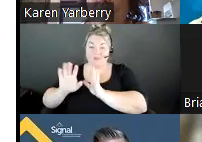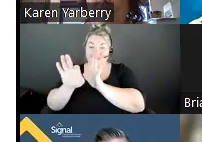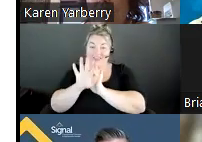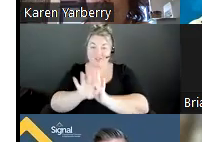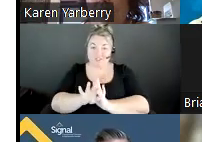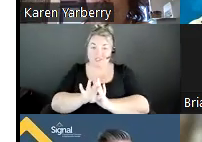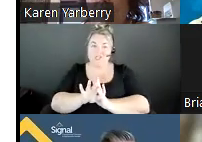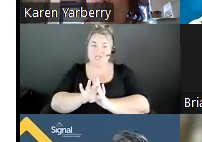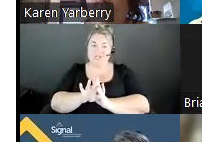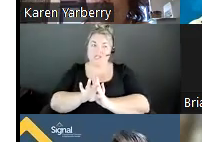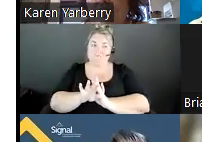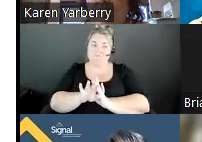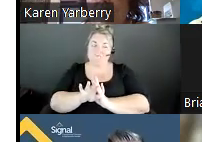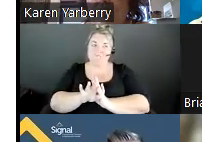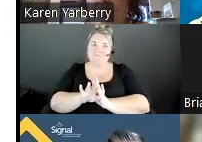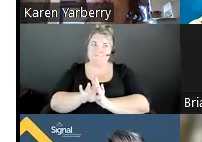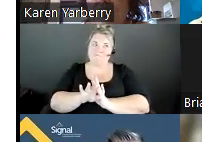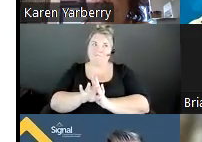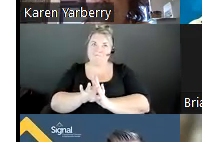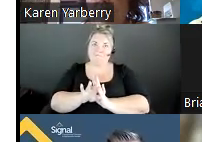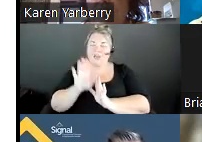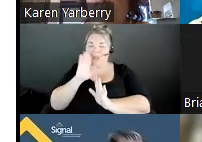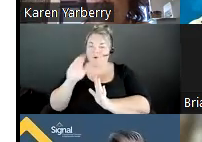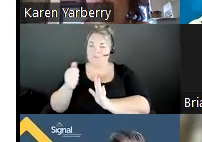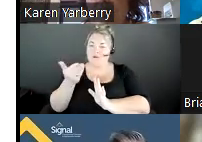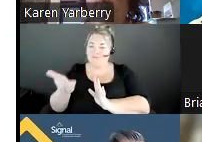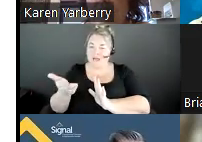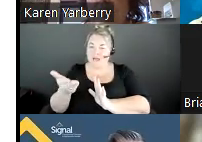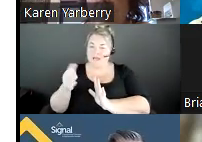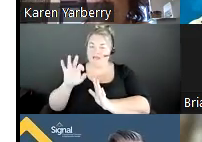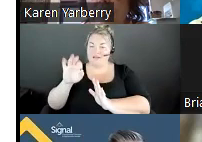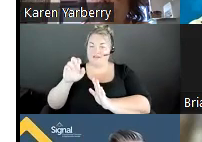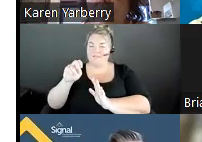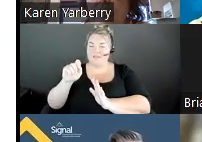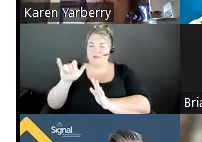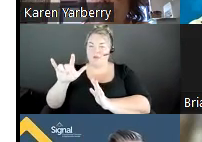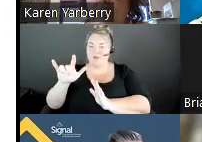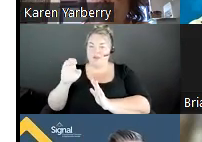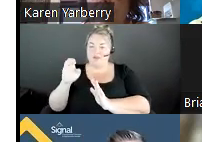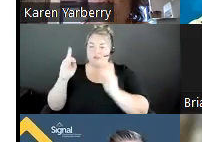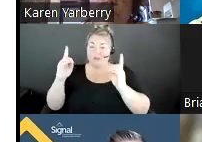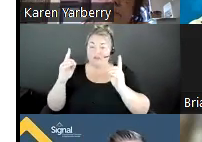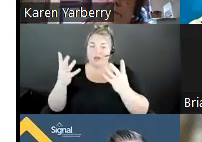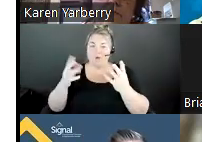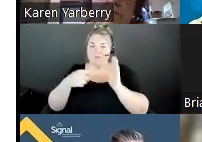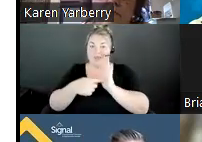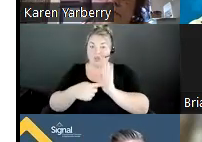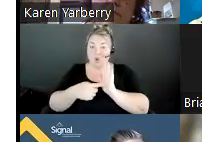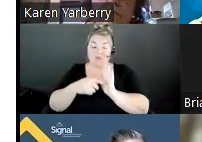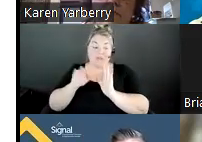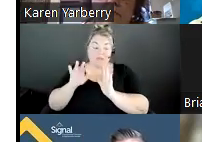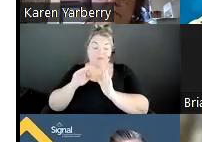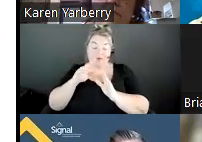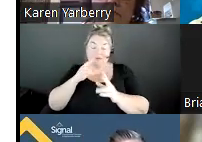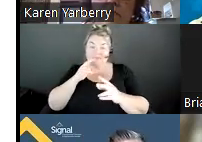selection is that I will provide fentanyl education. I just wanted to make a note that if in